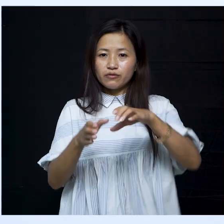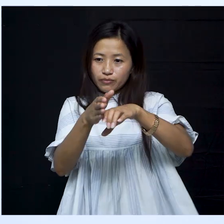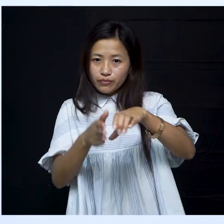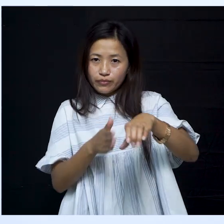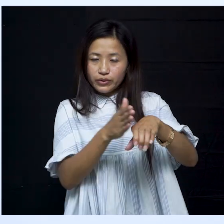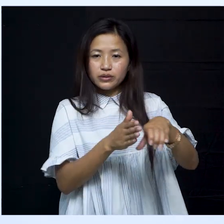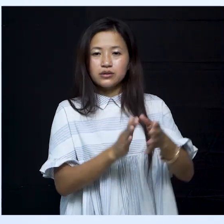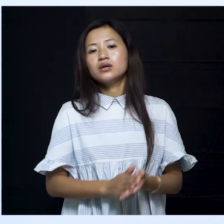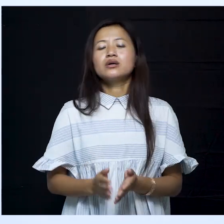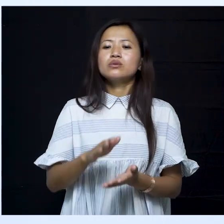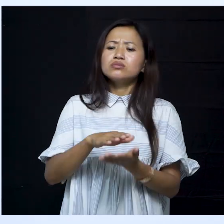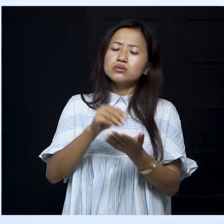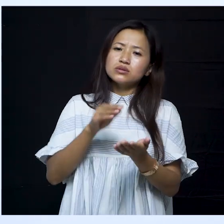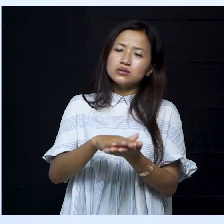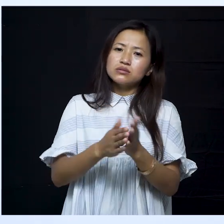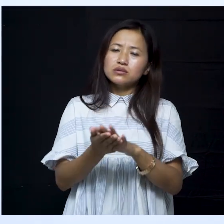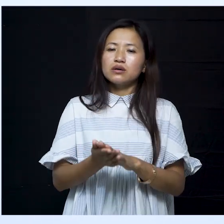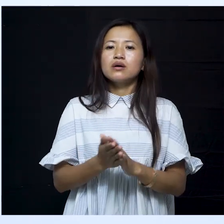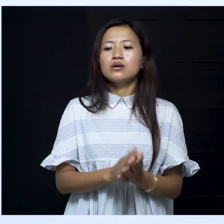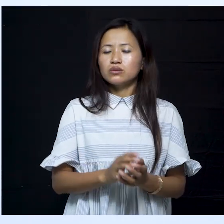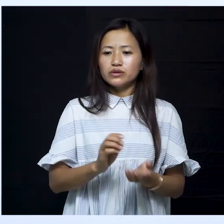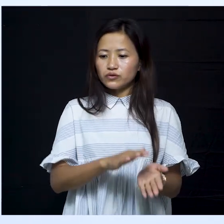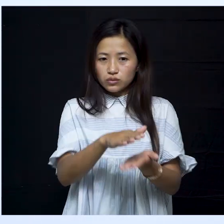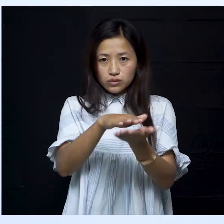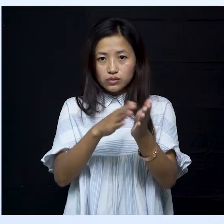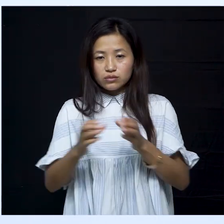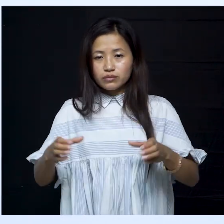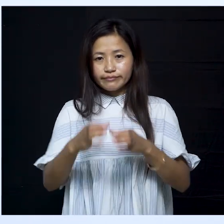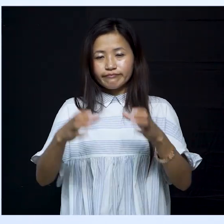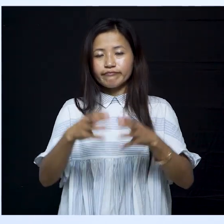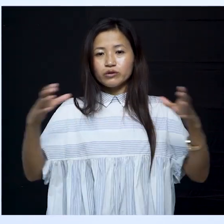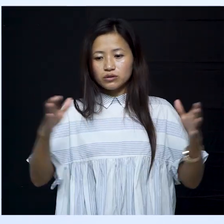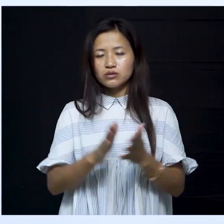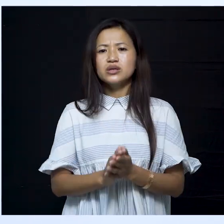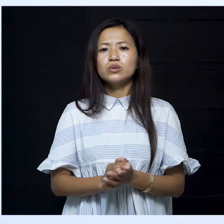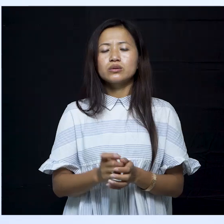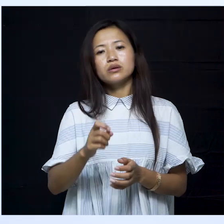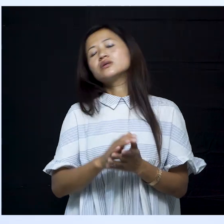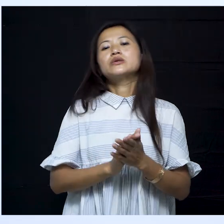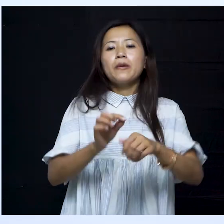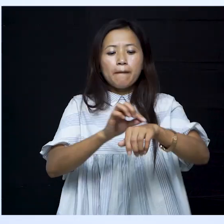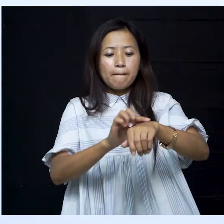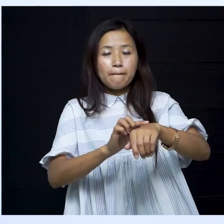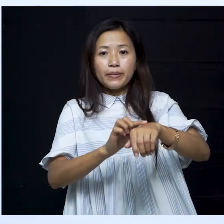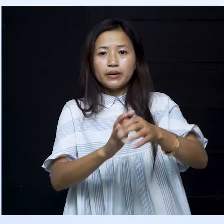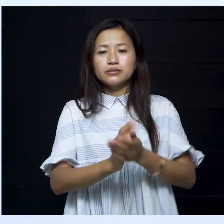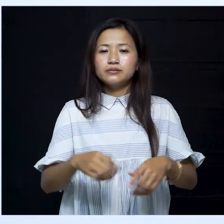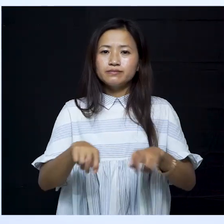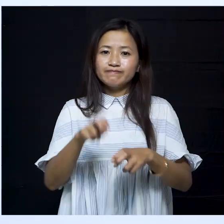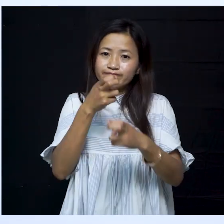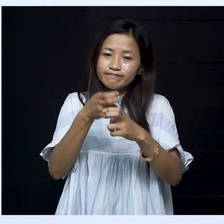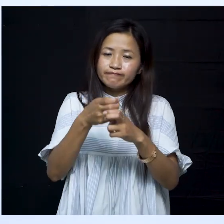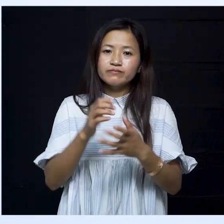it soft and white, but if you toast it, it would turn brown and hard. So it undergoes a transformation. And using